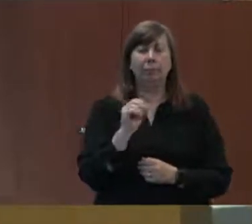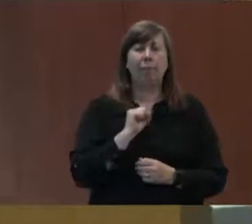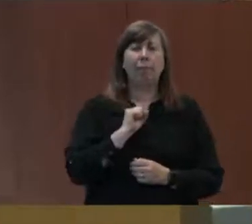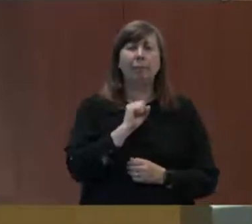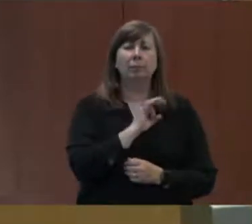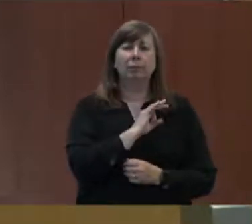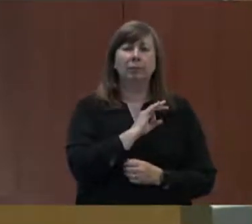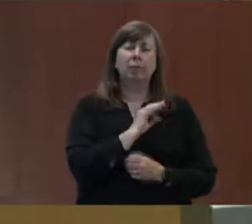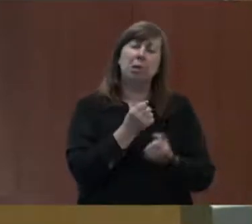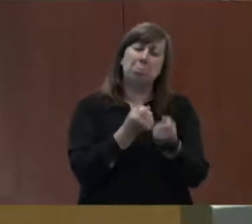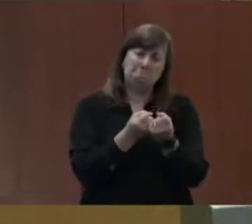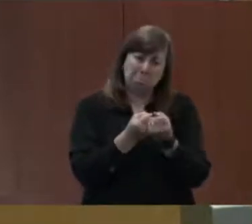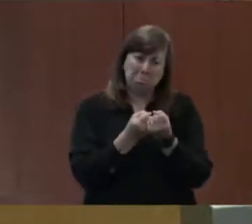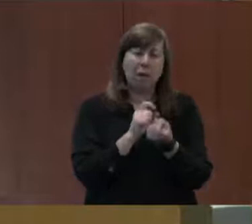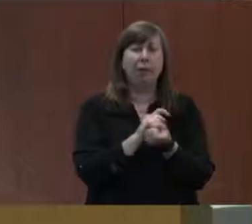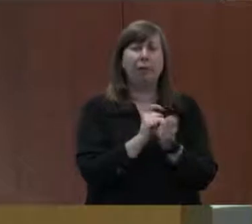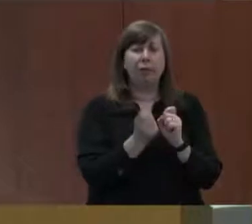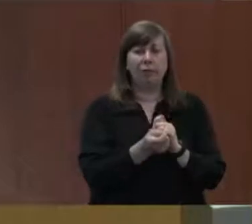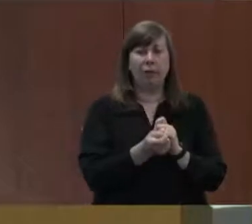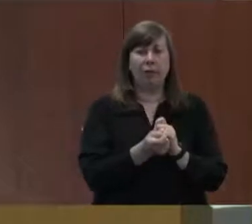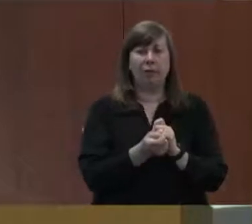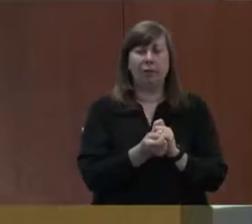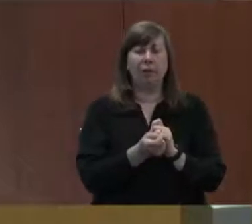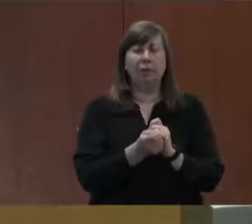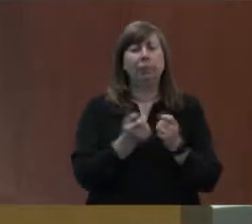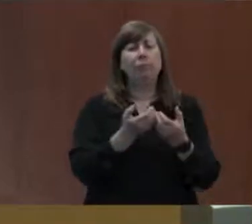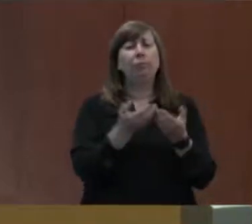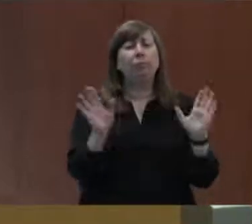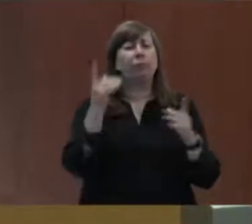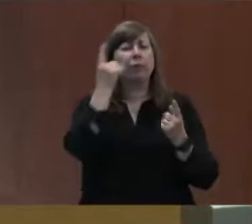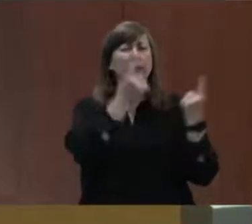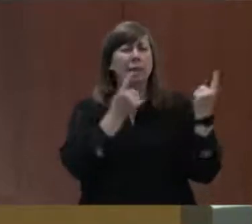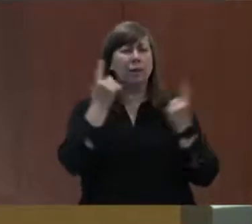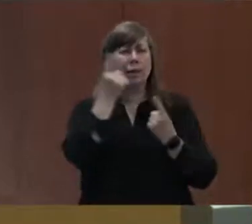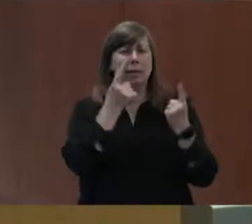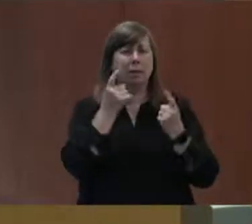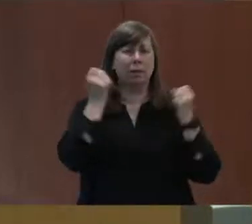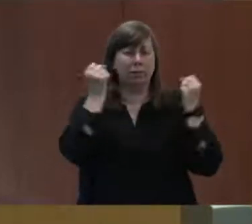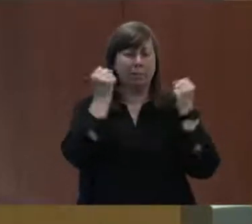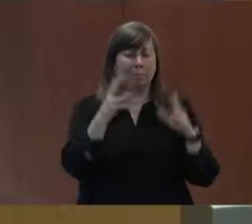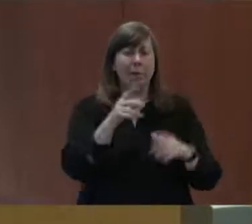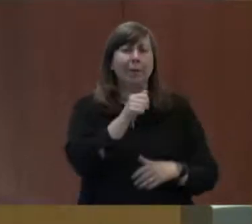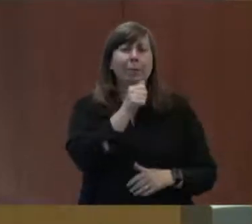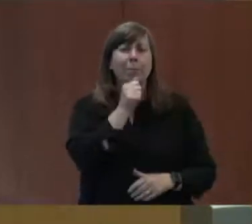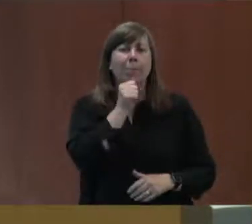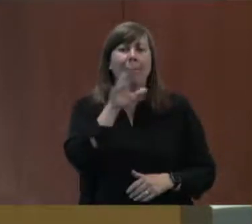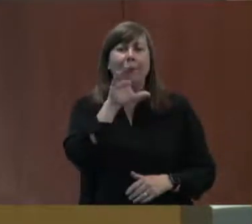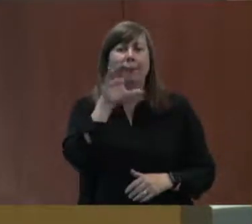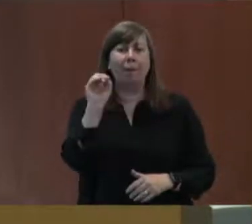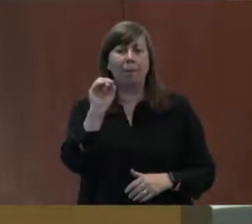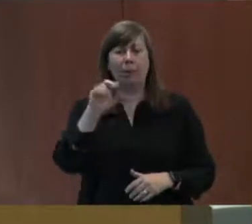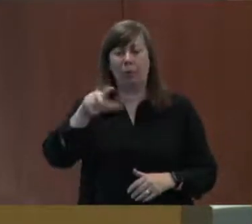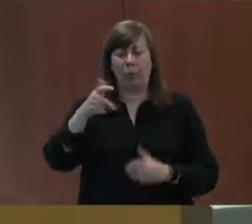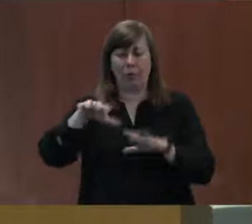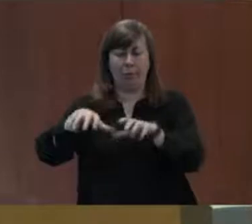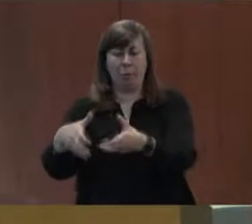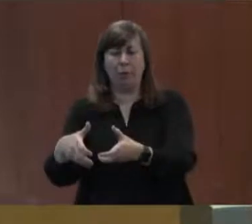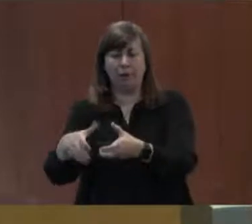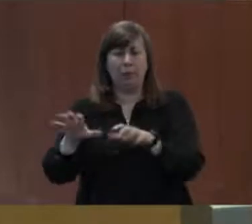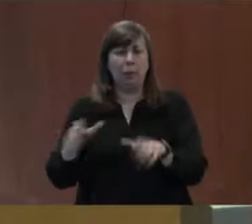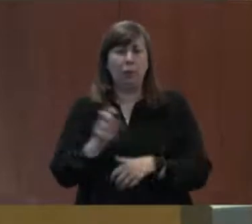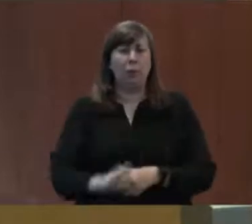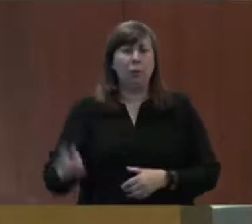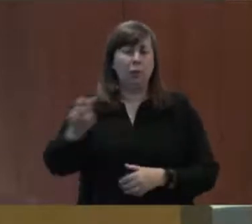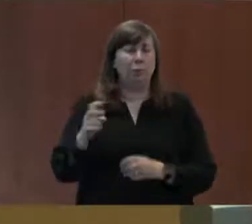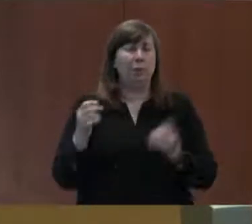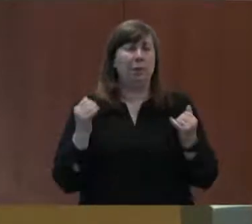Staff was in favor of these changes, and overall the thinking is that there's many private companies and third parties that do these trips